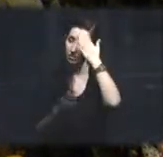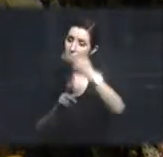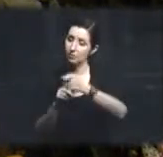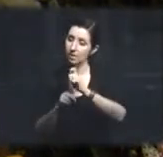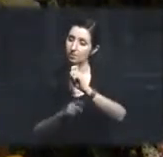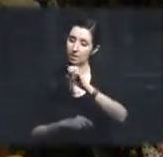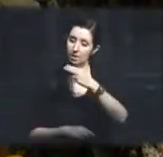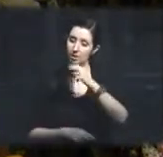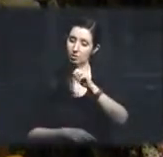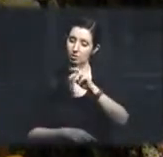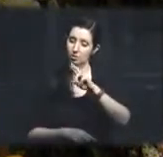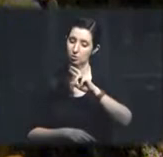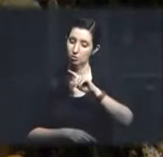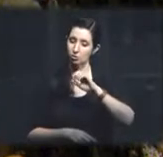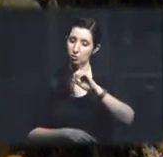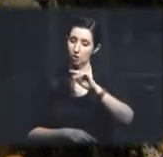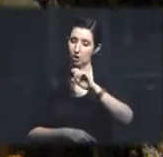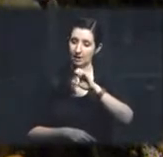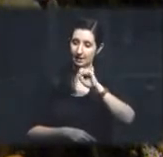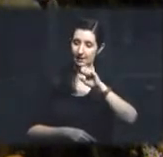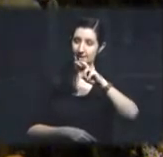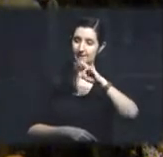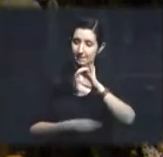Charlottesville that we should take away? Oh, thank you, Warren.